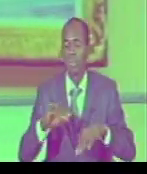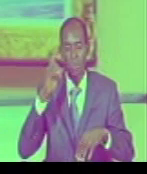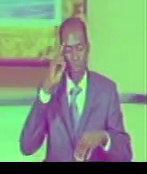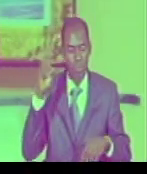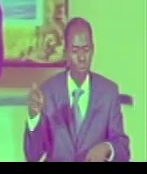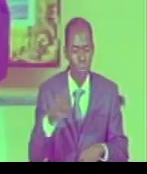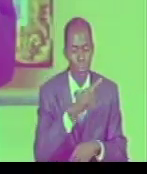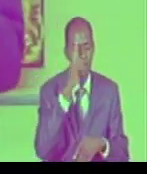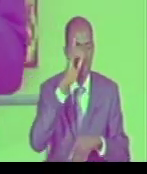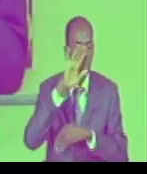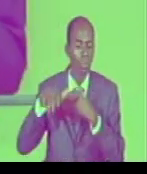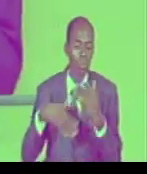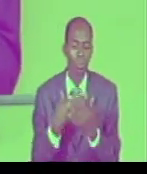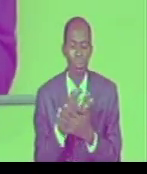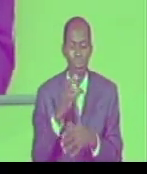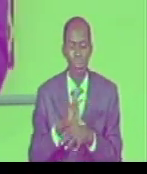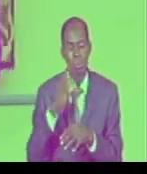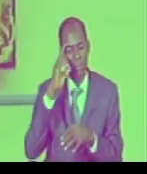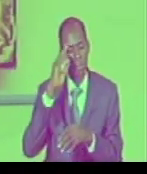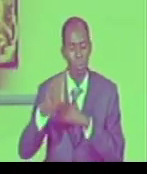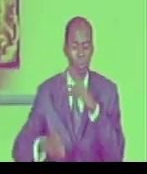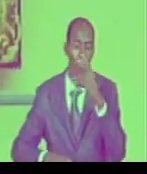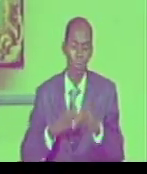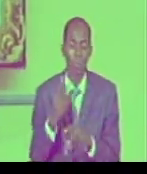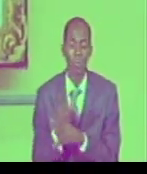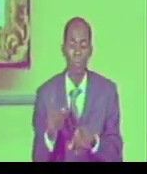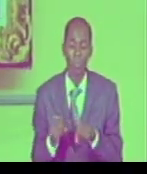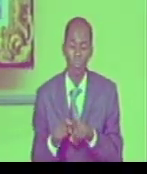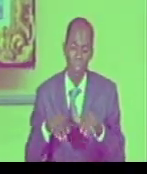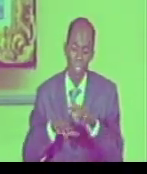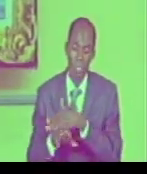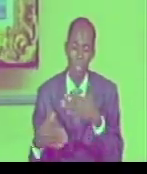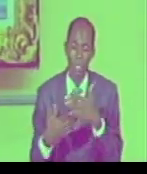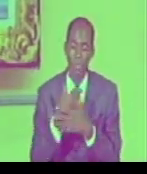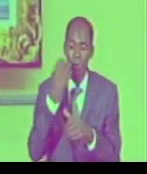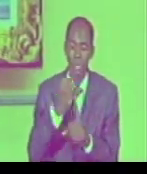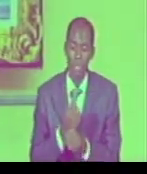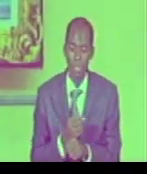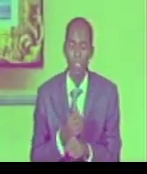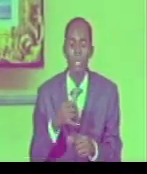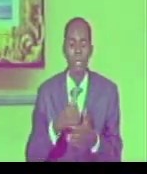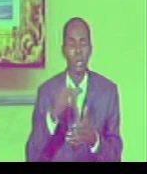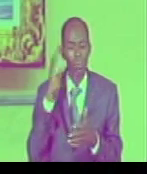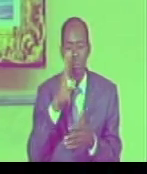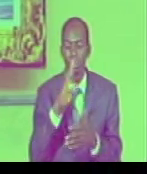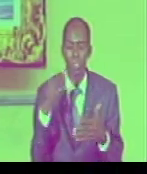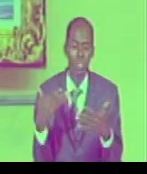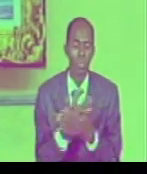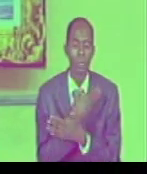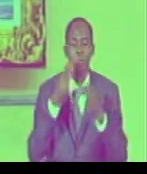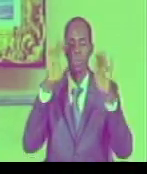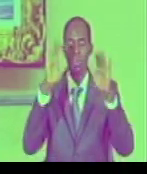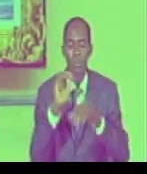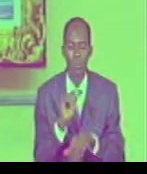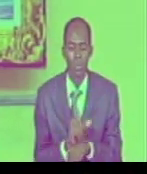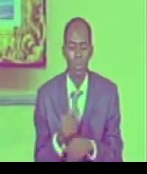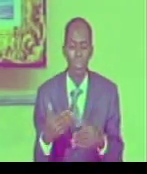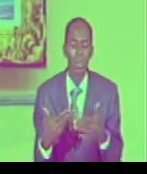pray. As we are entering into the new year, it will be new miracle, new blessing,